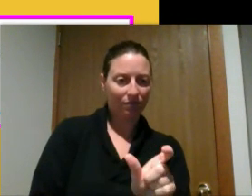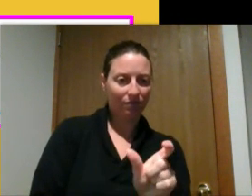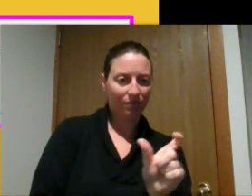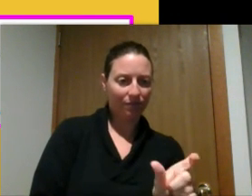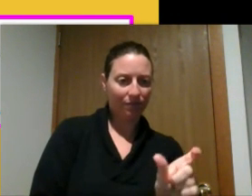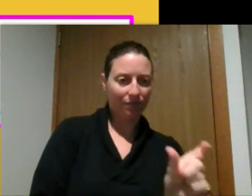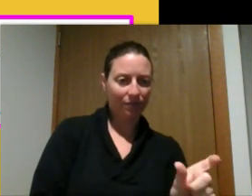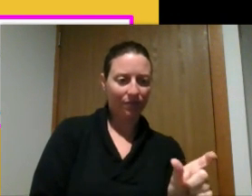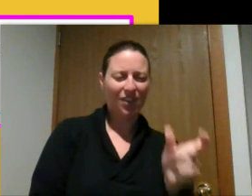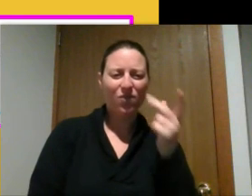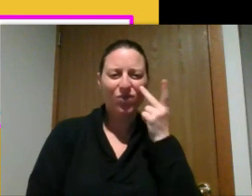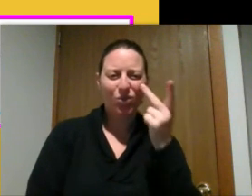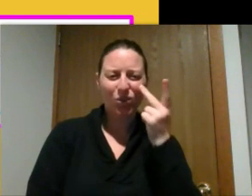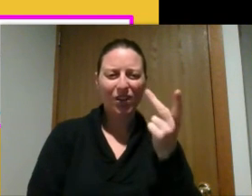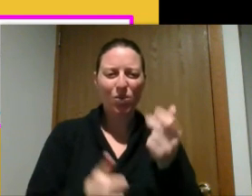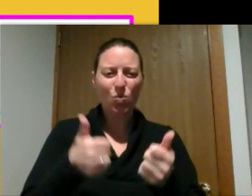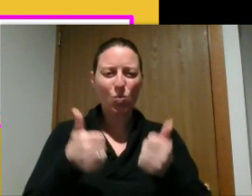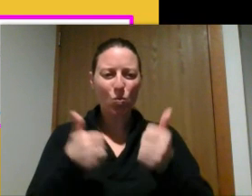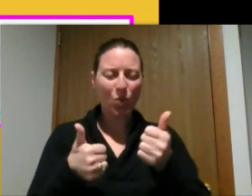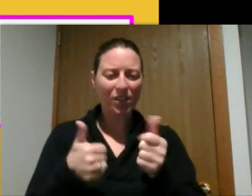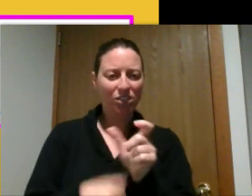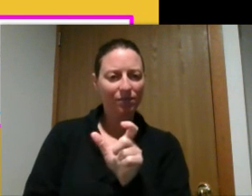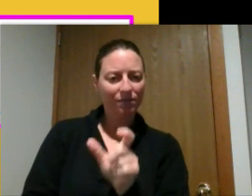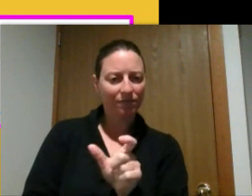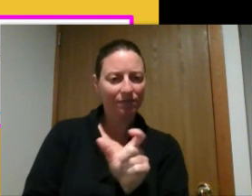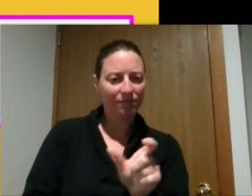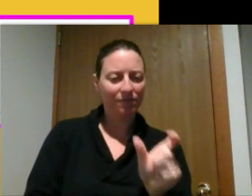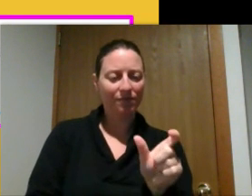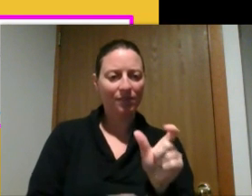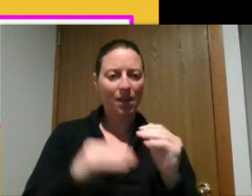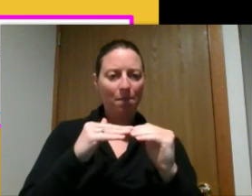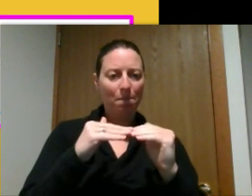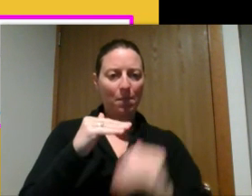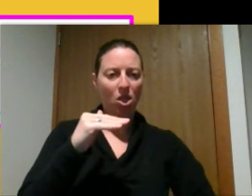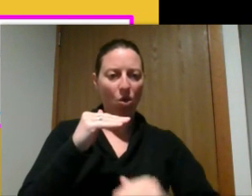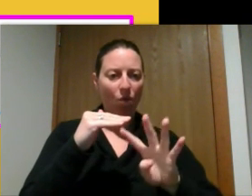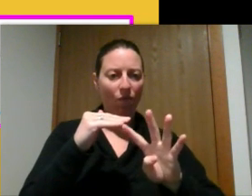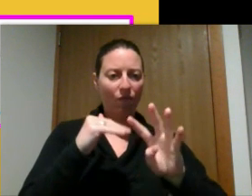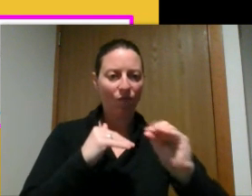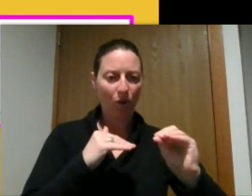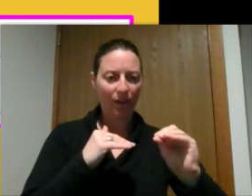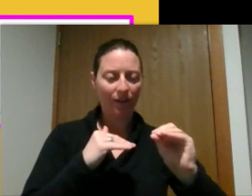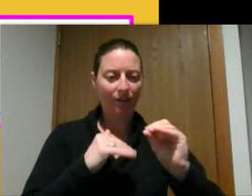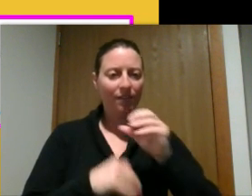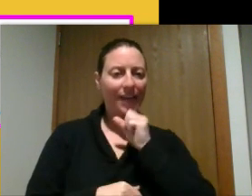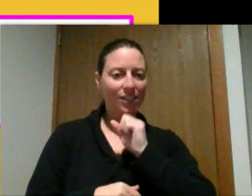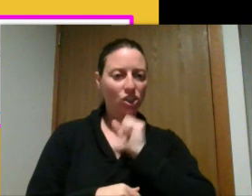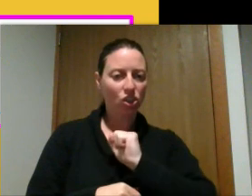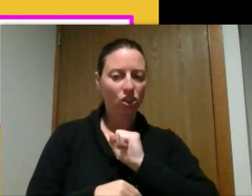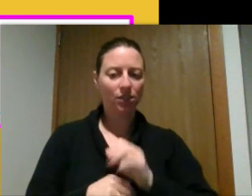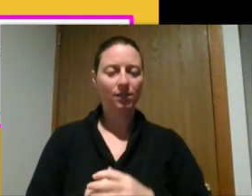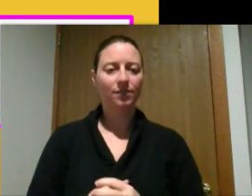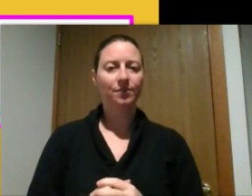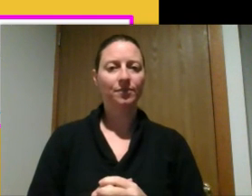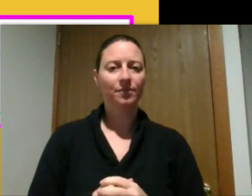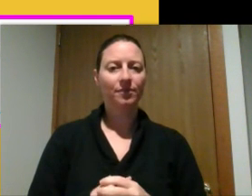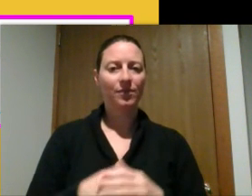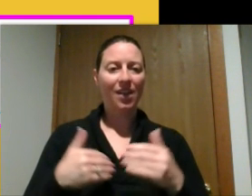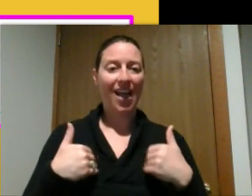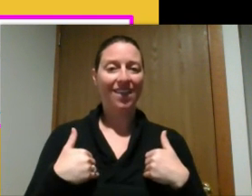And we got to look to see which intervals are under 40 years old. So we've